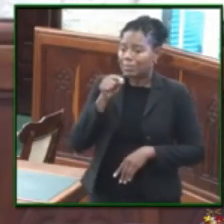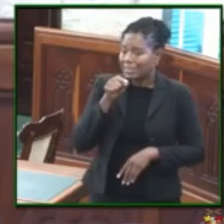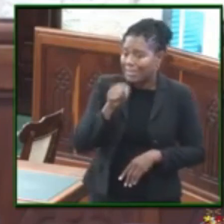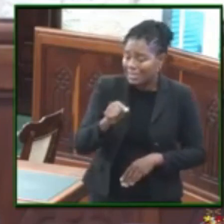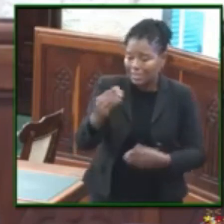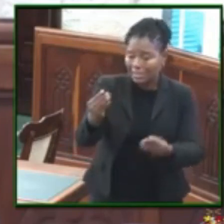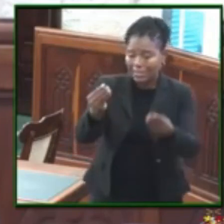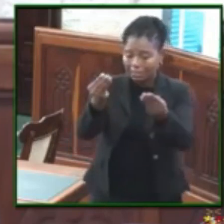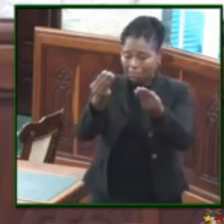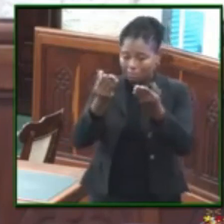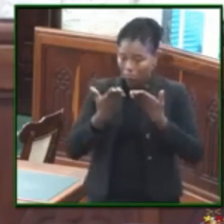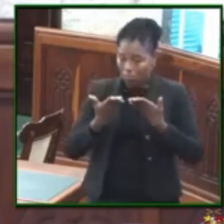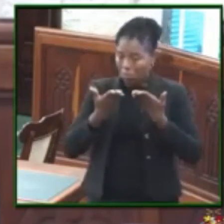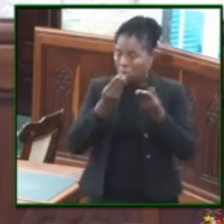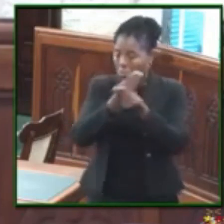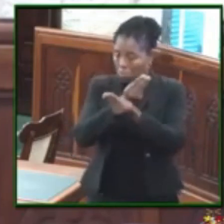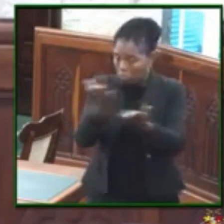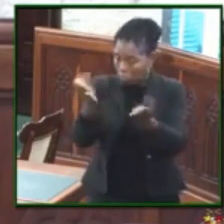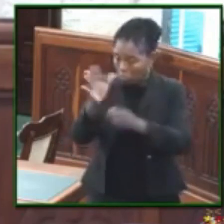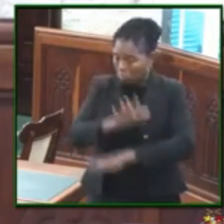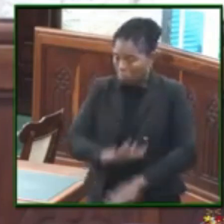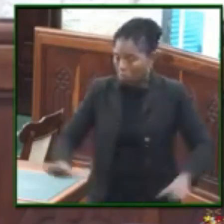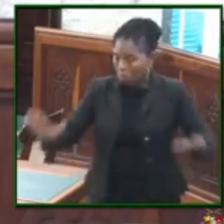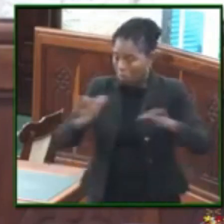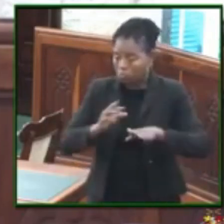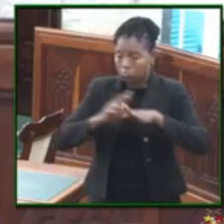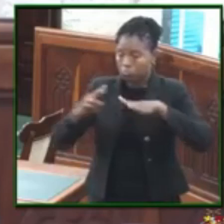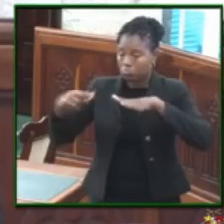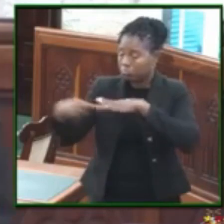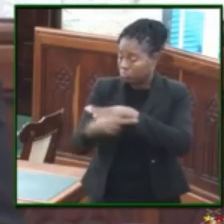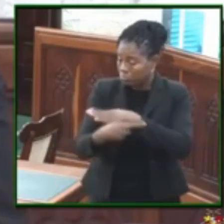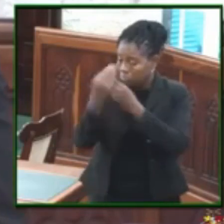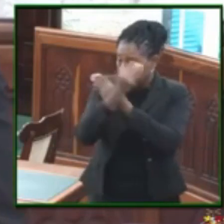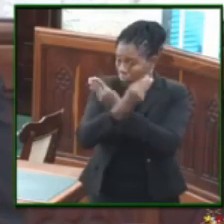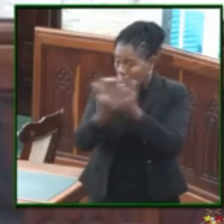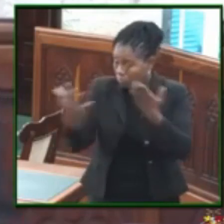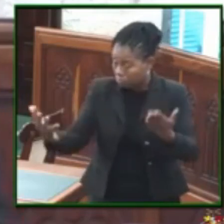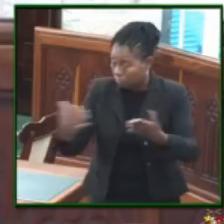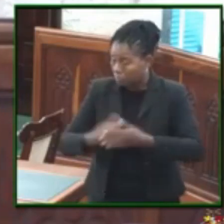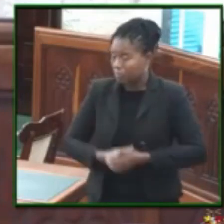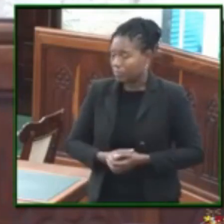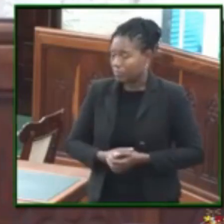who told this country, this region,